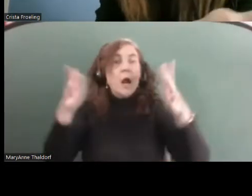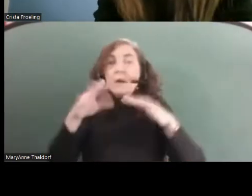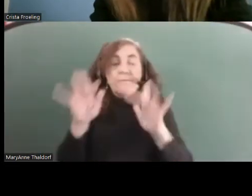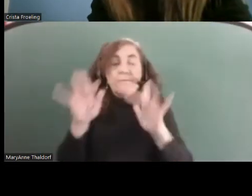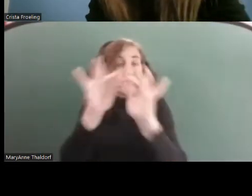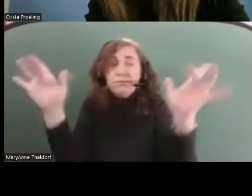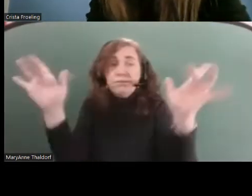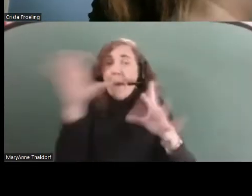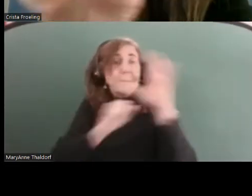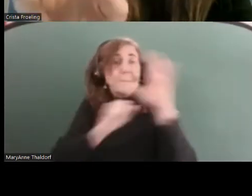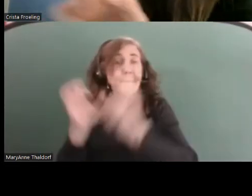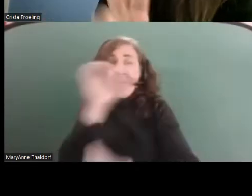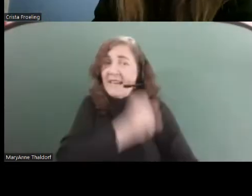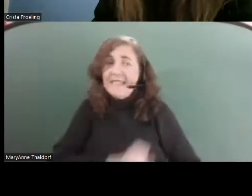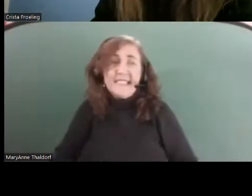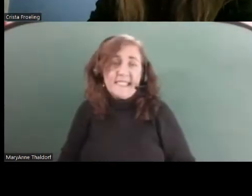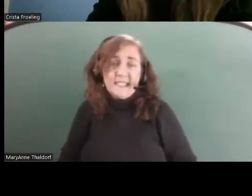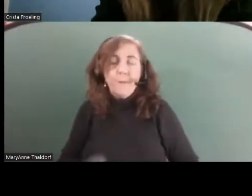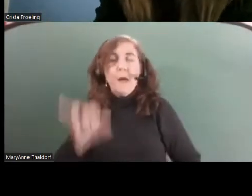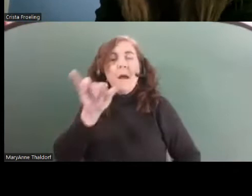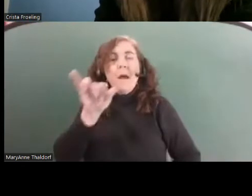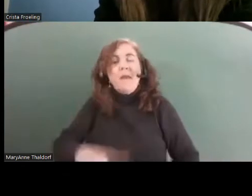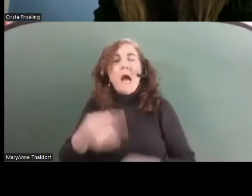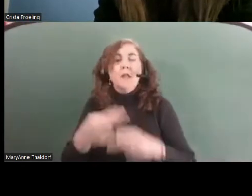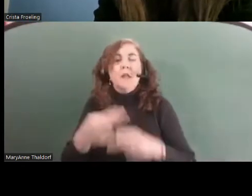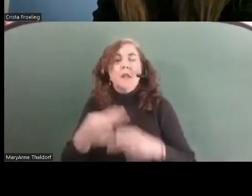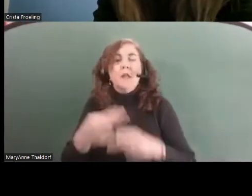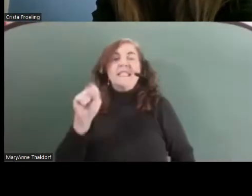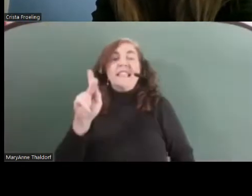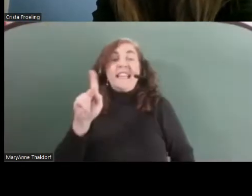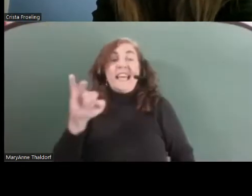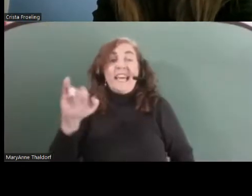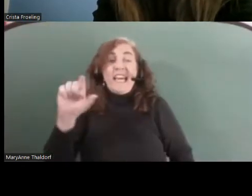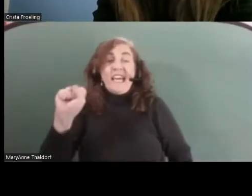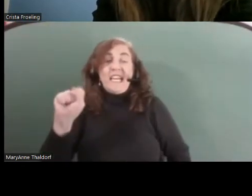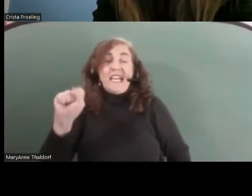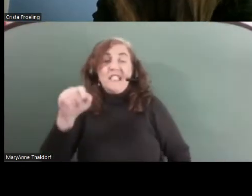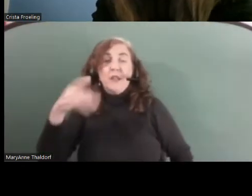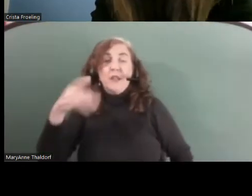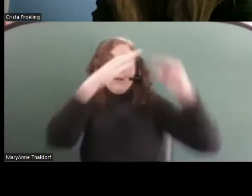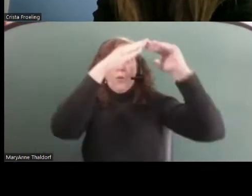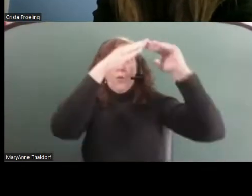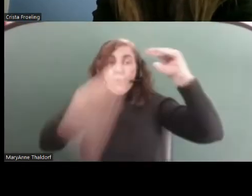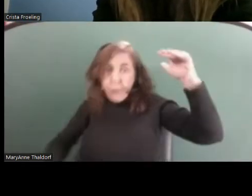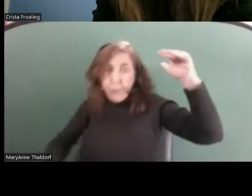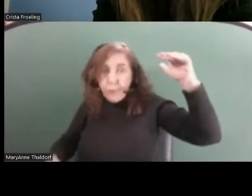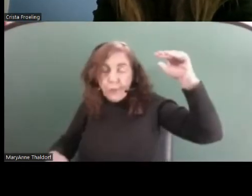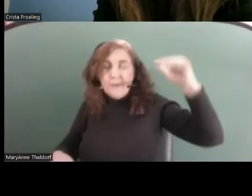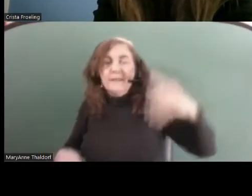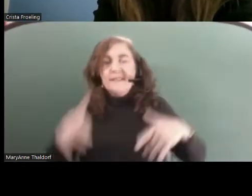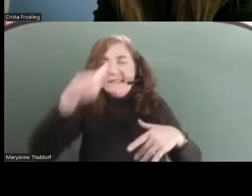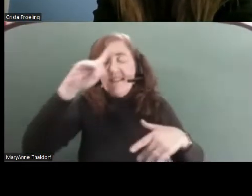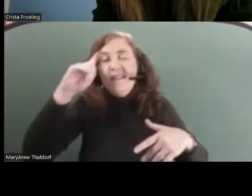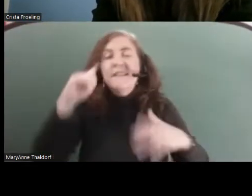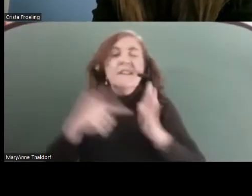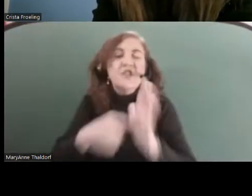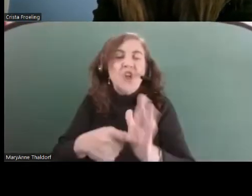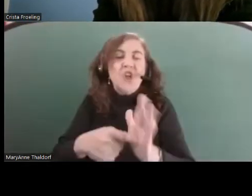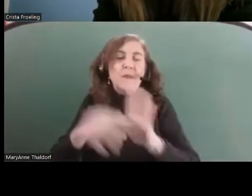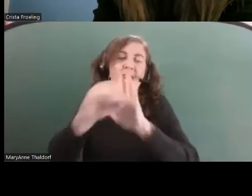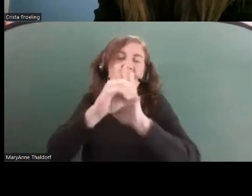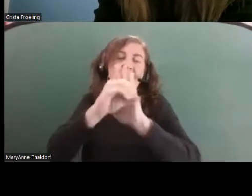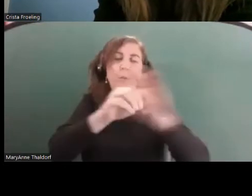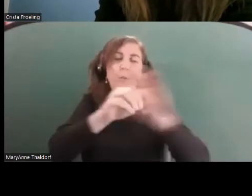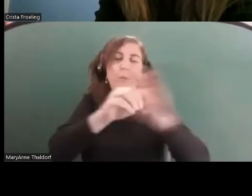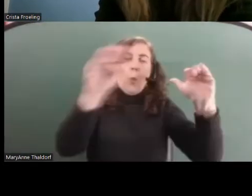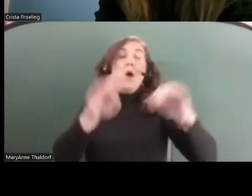This is called the ski slope. And it's showing 0, which, can happen. So you have